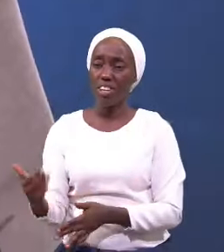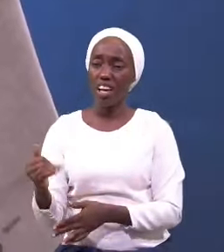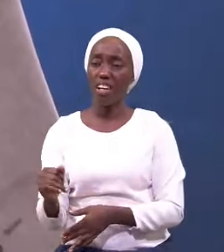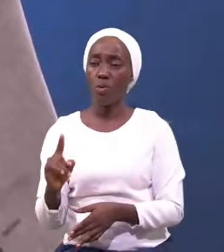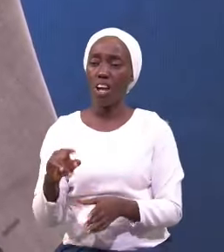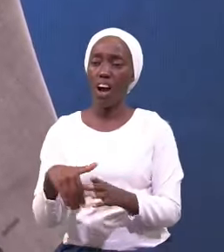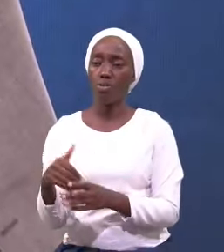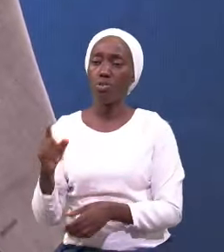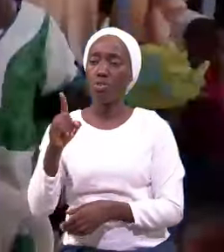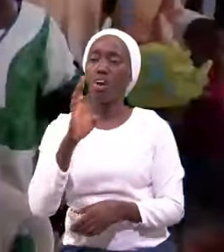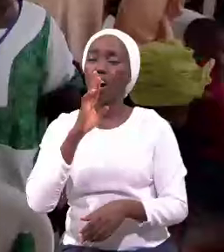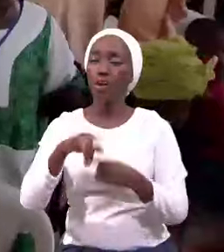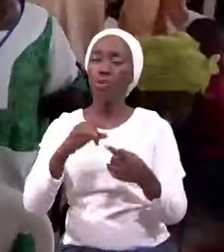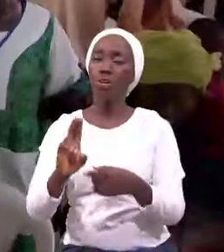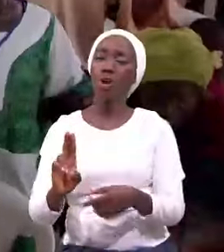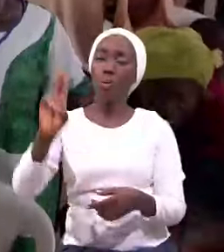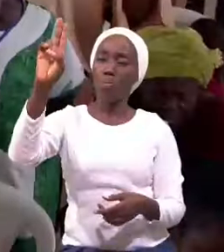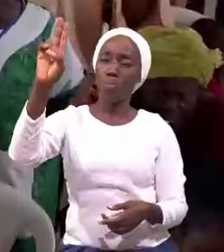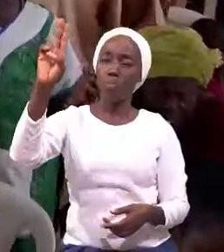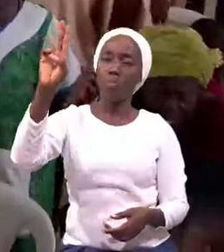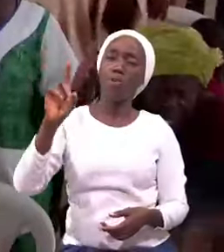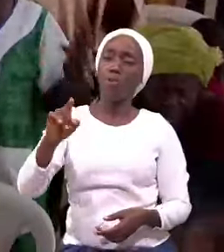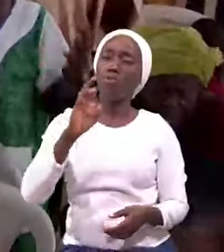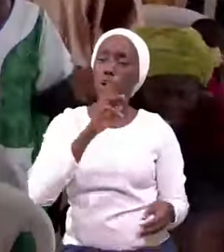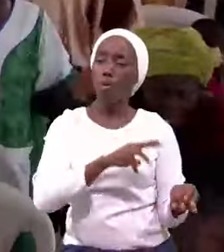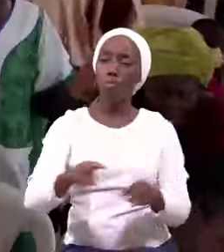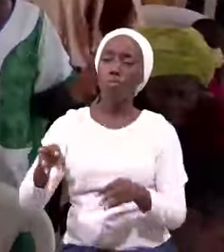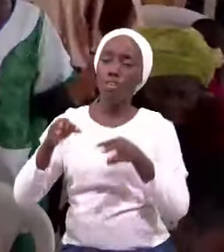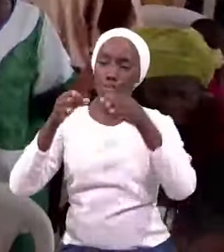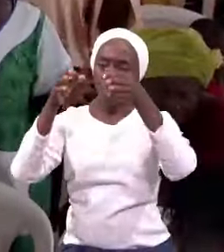You are going up. You are moving forward.